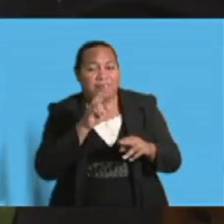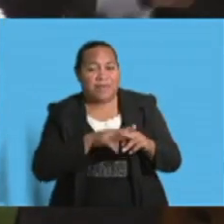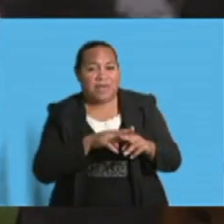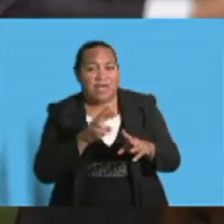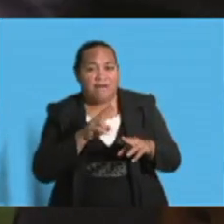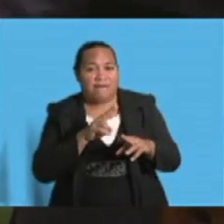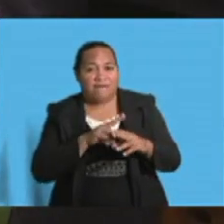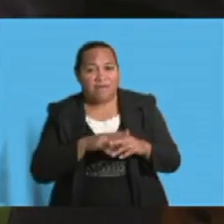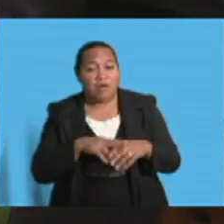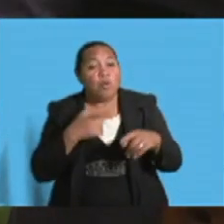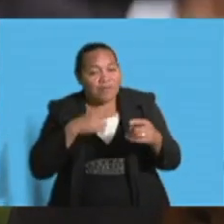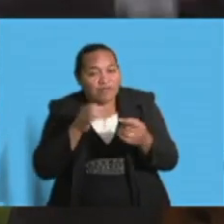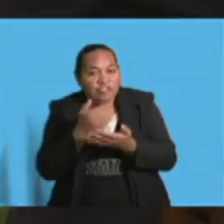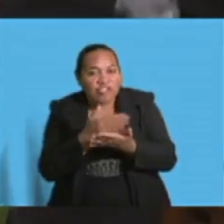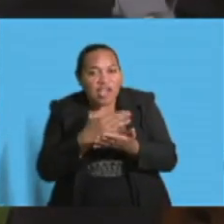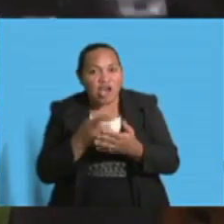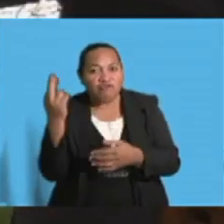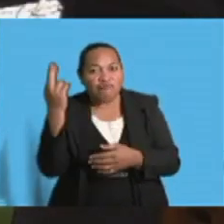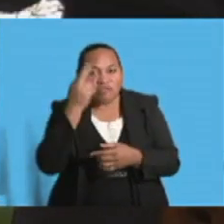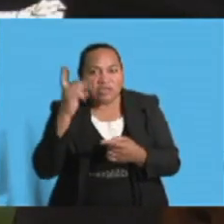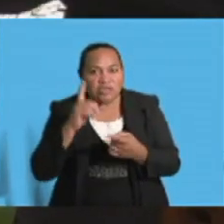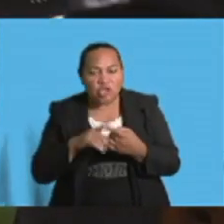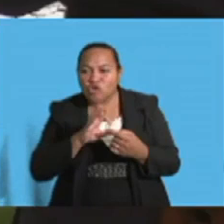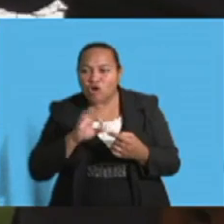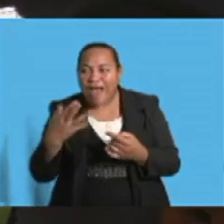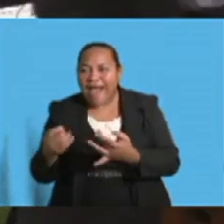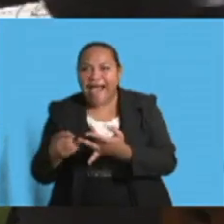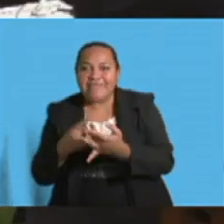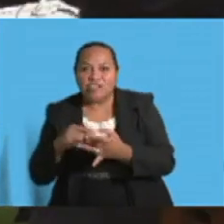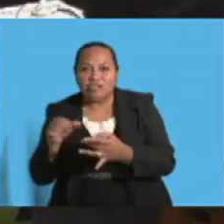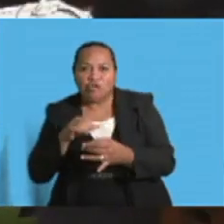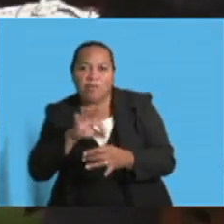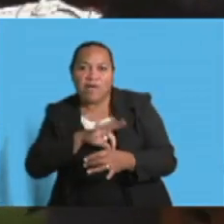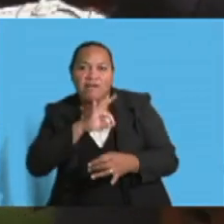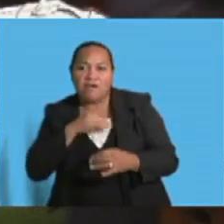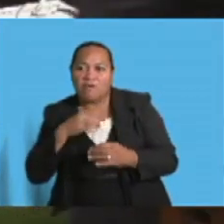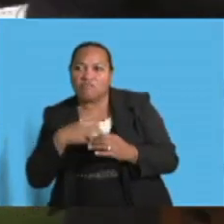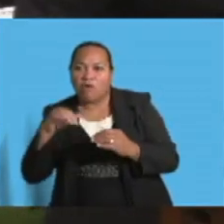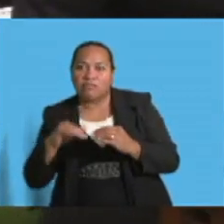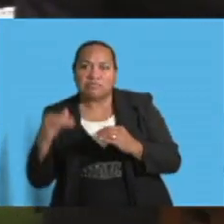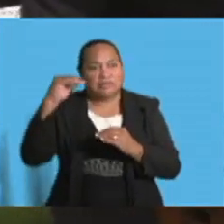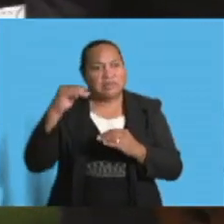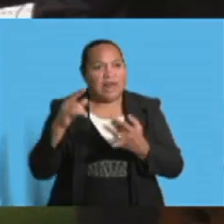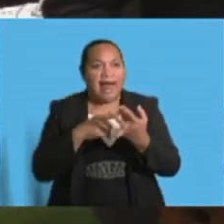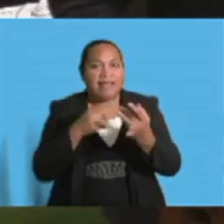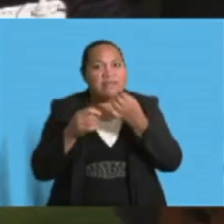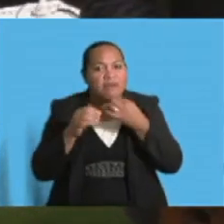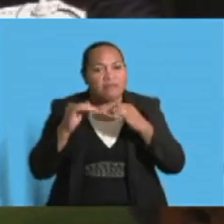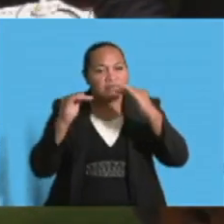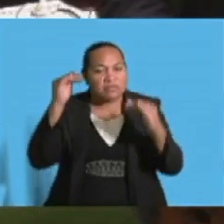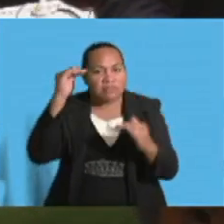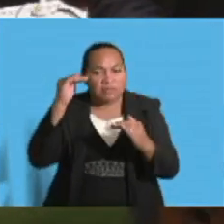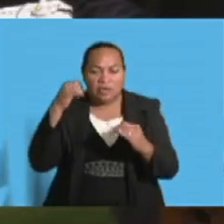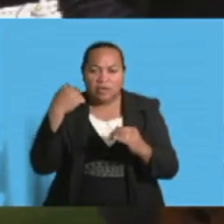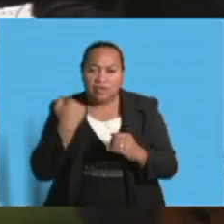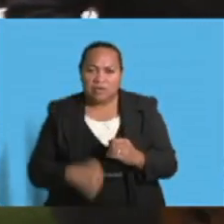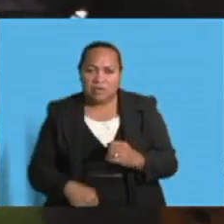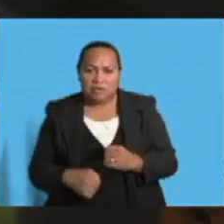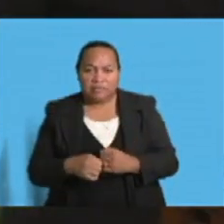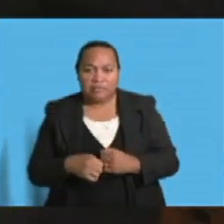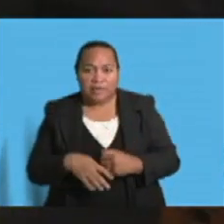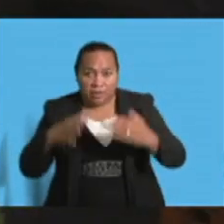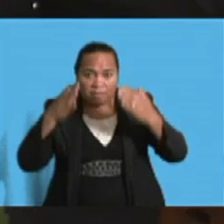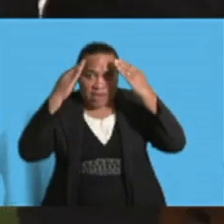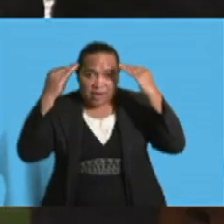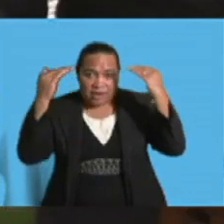shared risk. You don't have others benefiting more than those who are not. Madam Speaker,